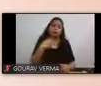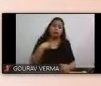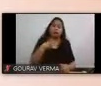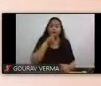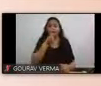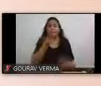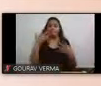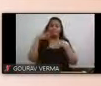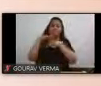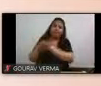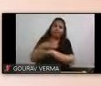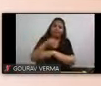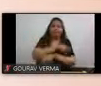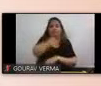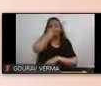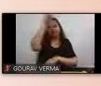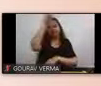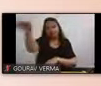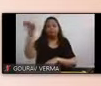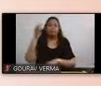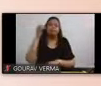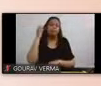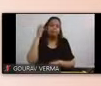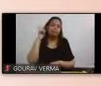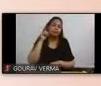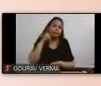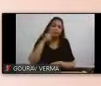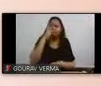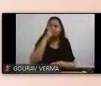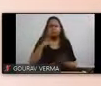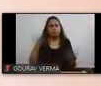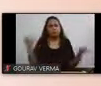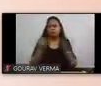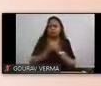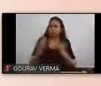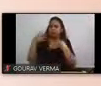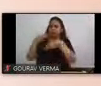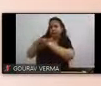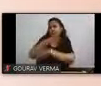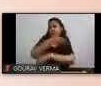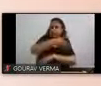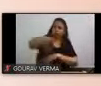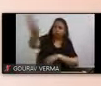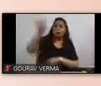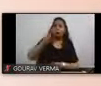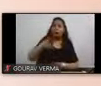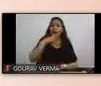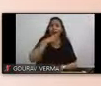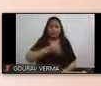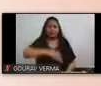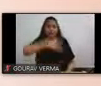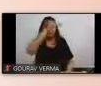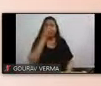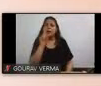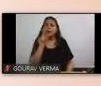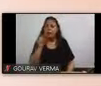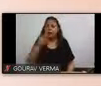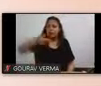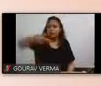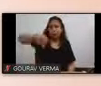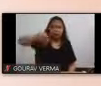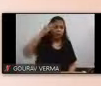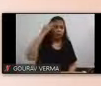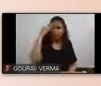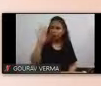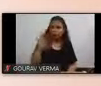baat kar rahe hain, wo bachcha integrated hoga jabki usko 10 saal ki umar mein tap kholna nahi aata hai, haath dhona nahi aata